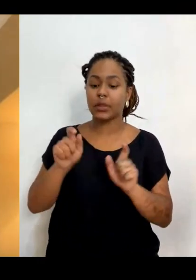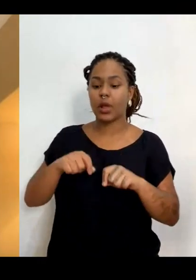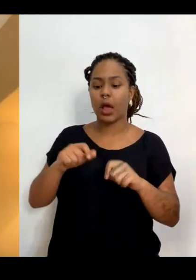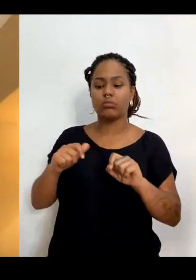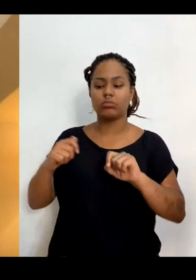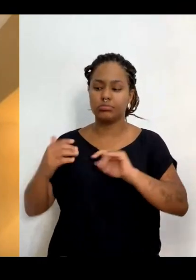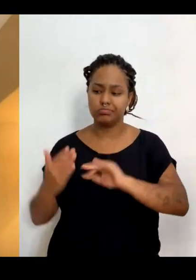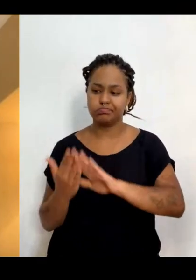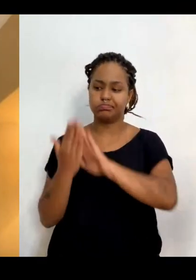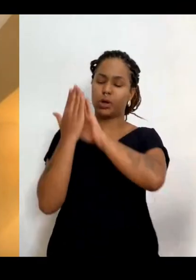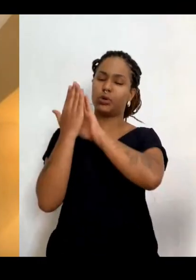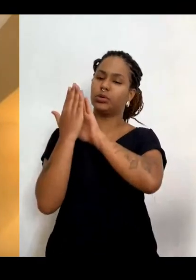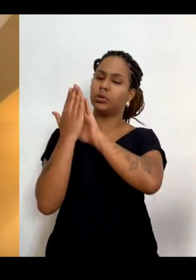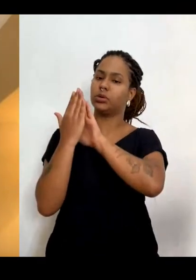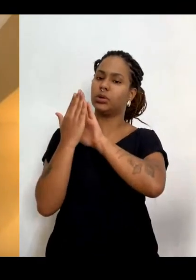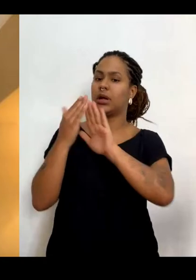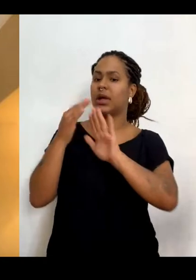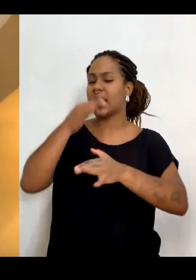cement